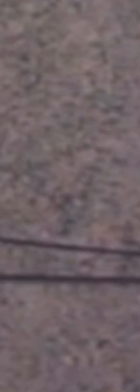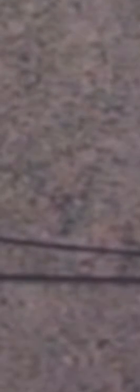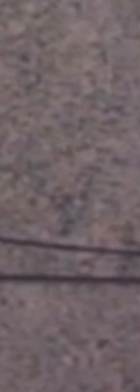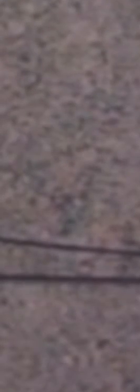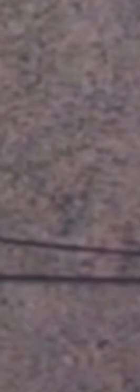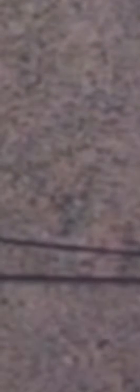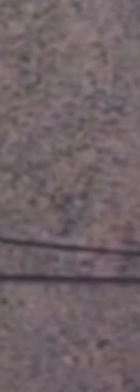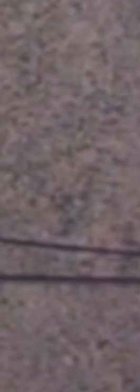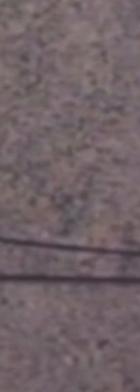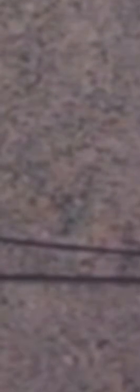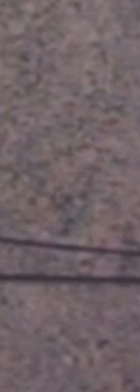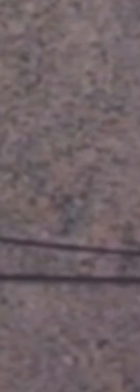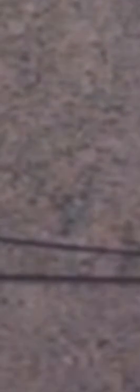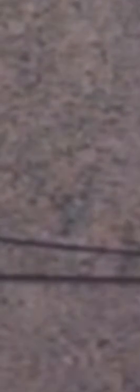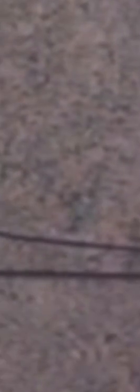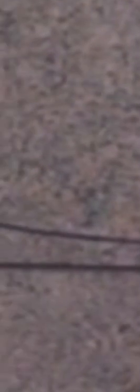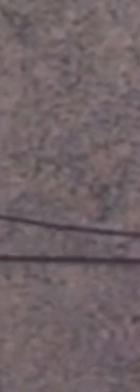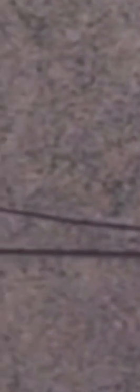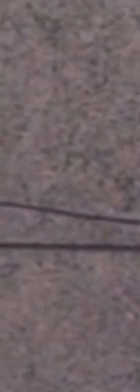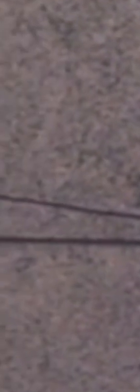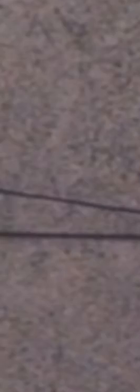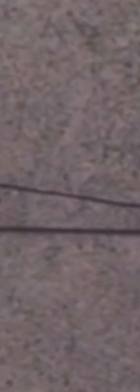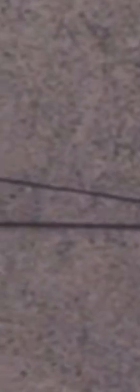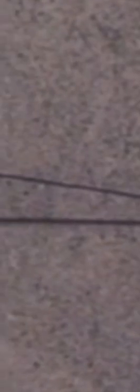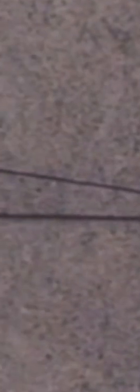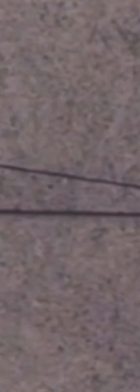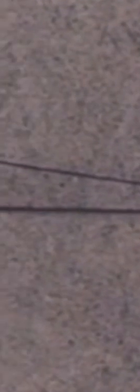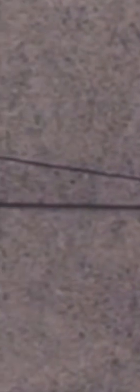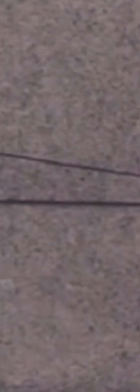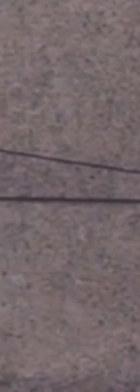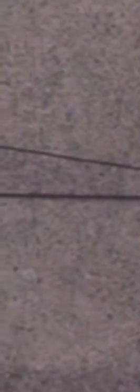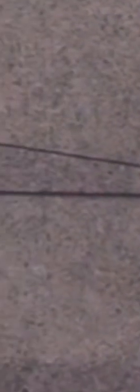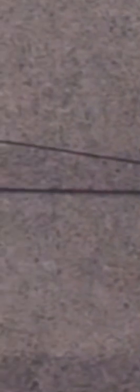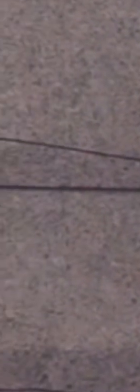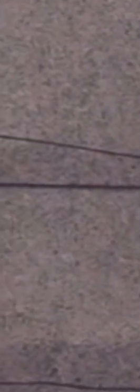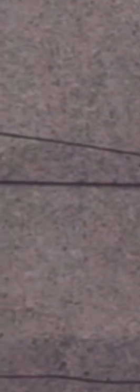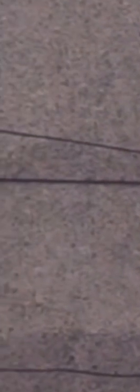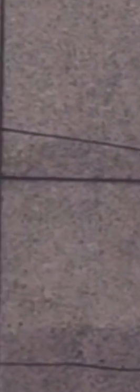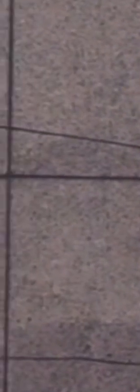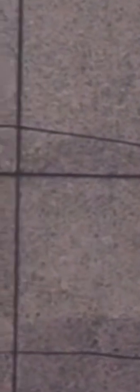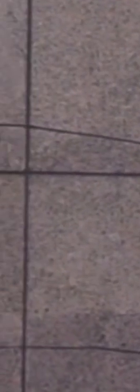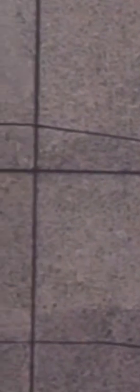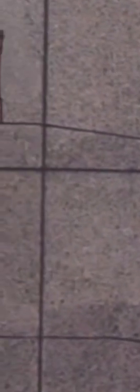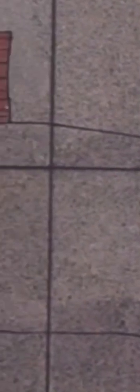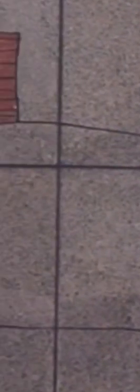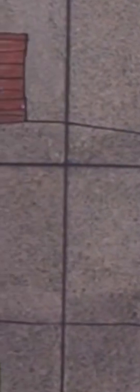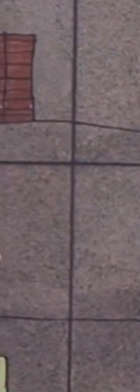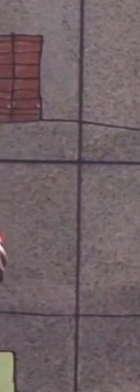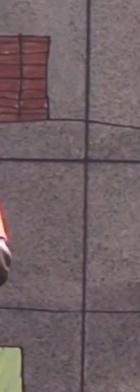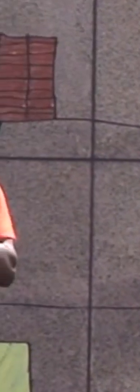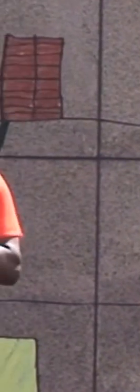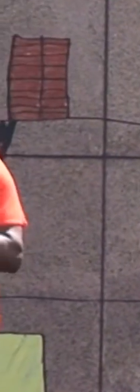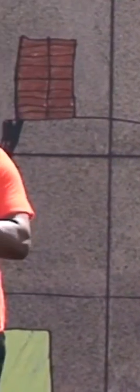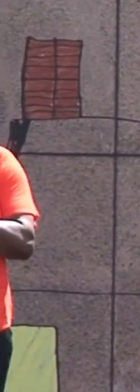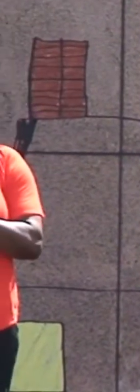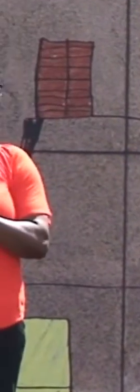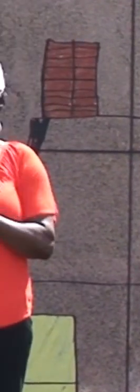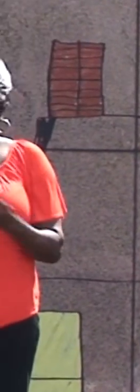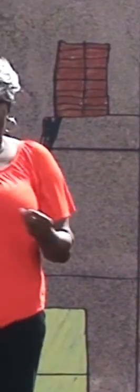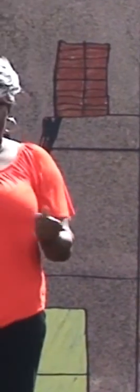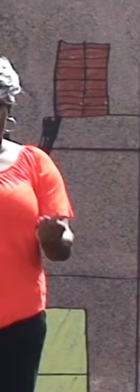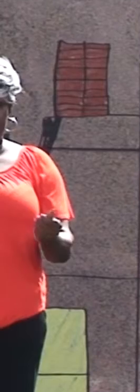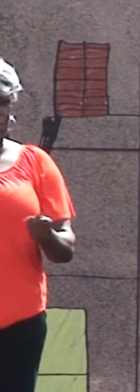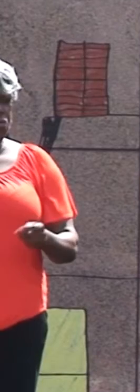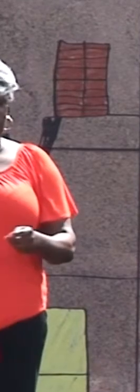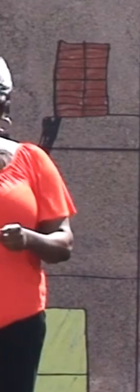We're trained to collect evidences, to evaluate them objectively, and to come up with creative solutions. We need